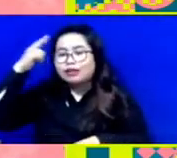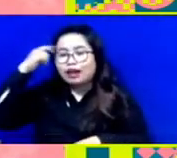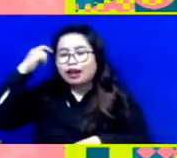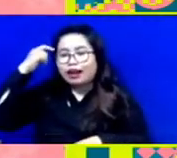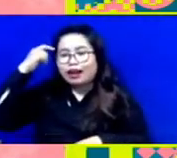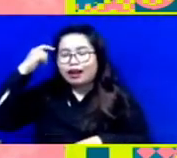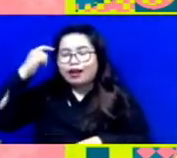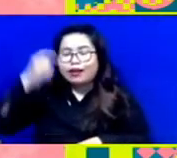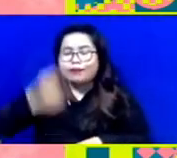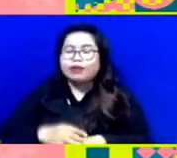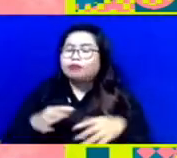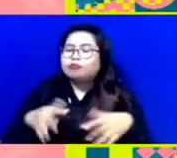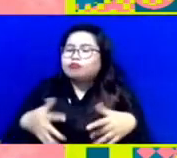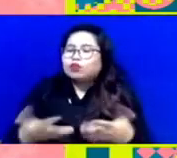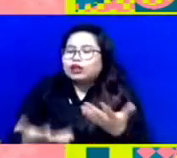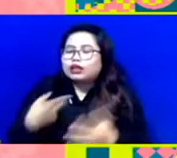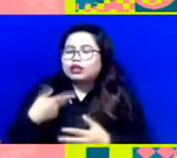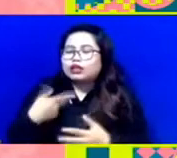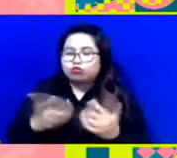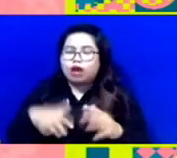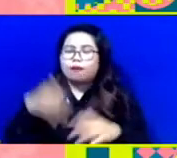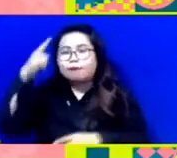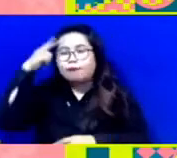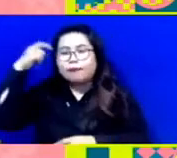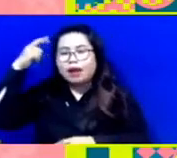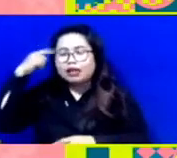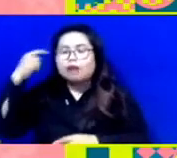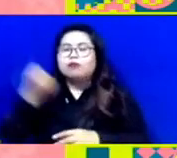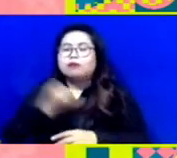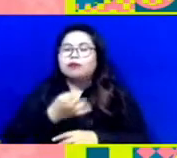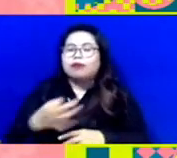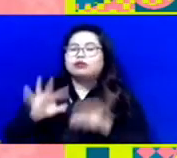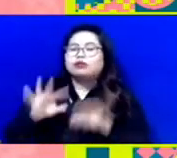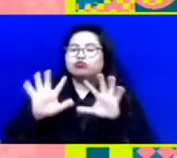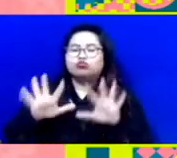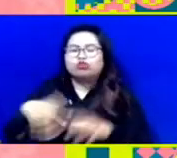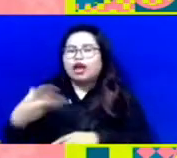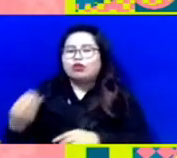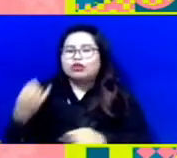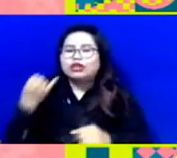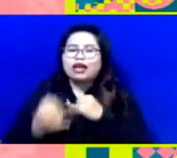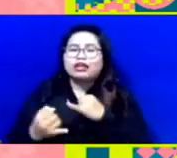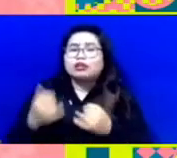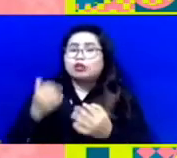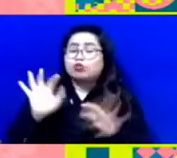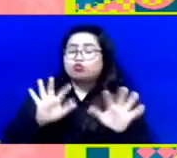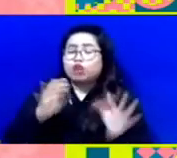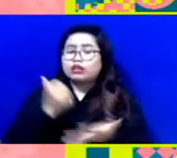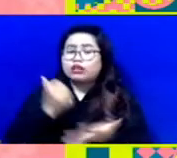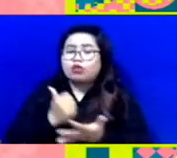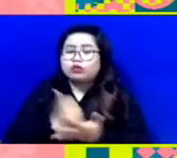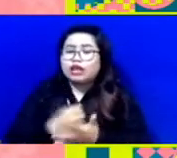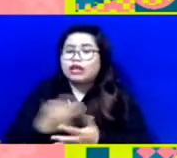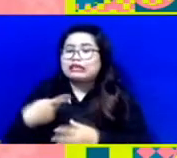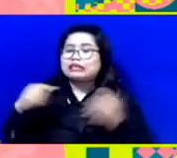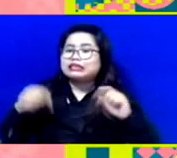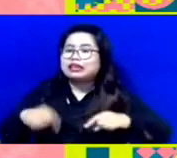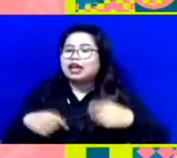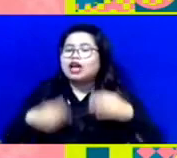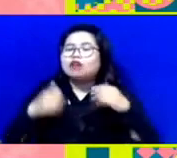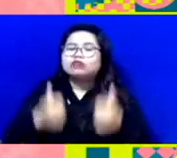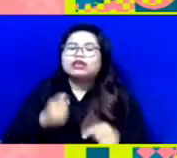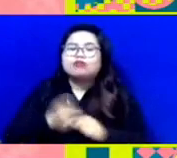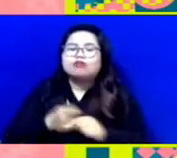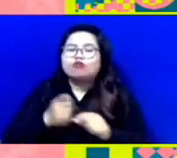last 200-300 years, that we would have come to a better place on the planet. And I think the core is the values.